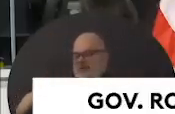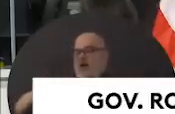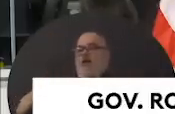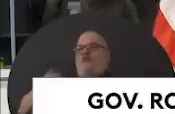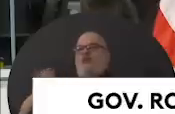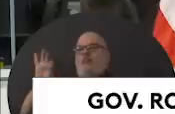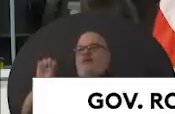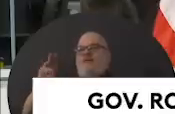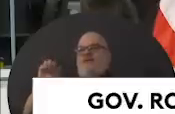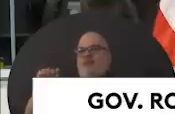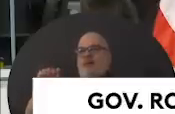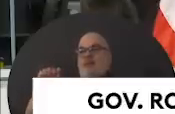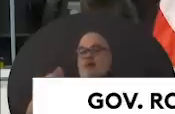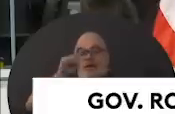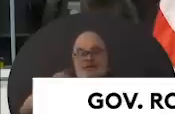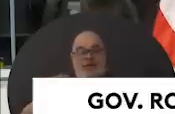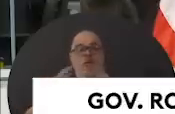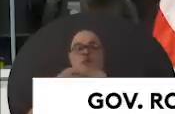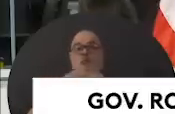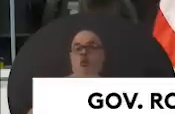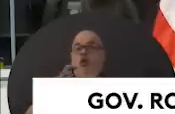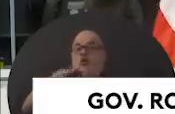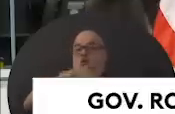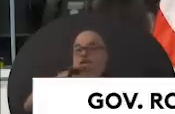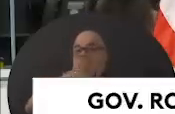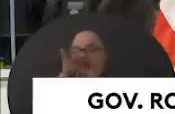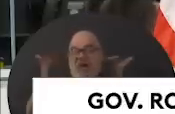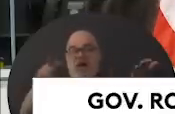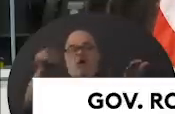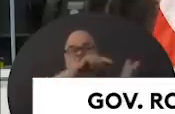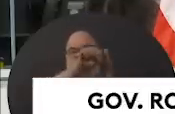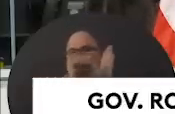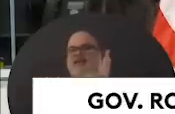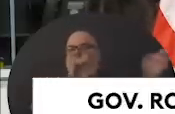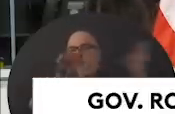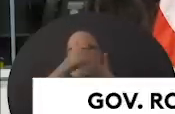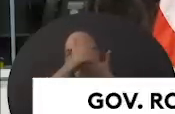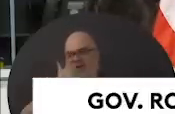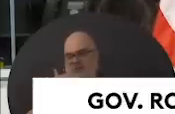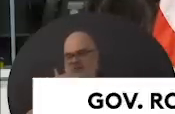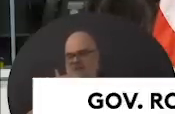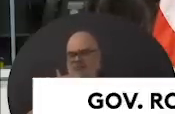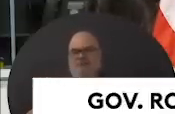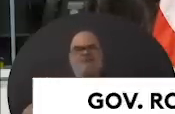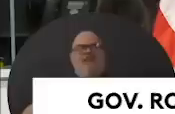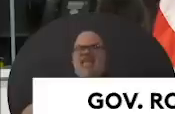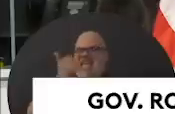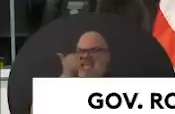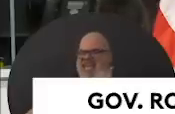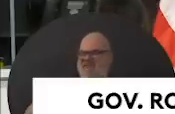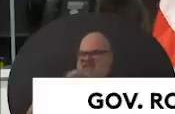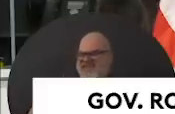And if we do need regional assets from other states, those states stand by ready to assist. I've already received calls from every state in